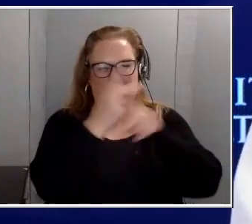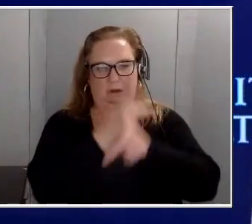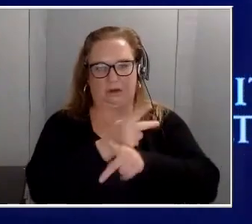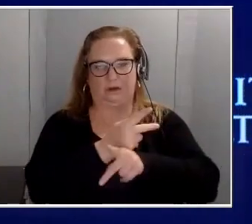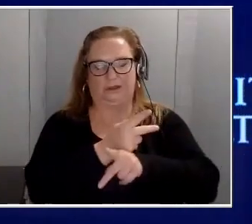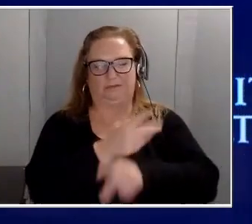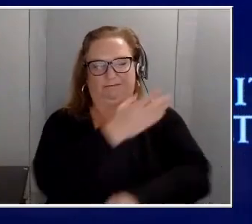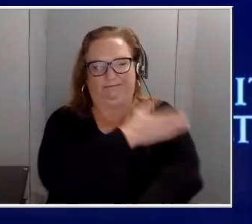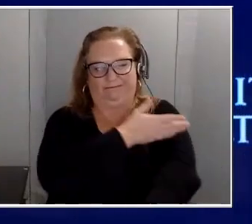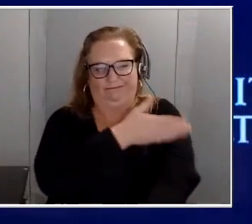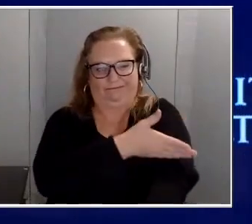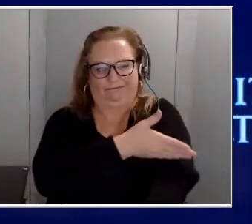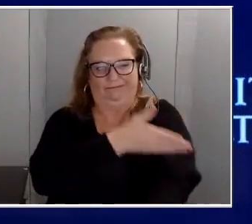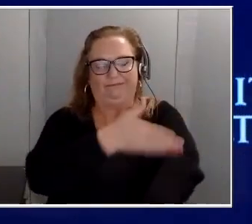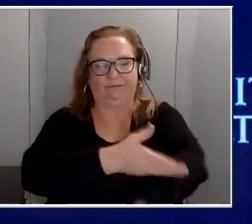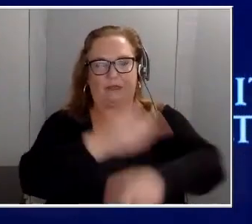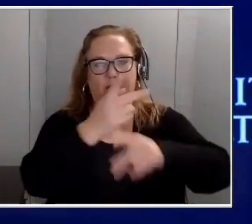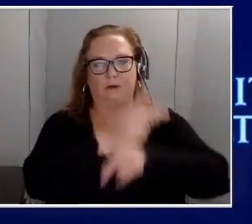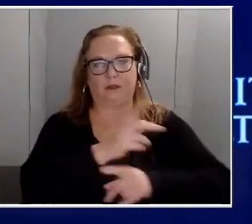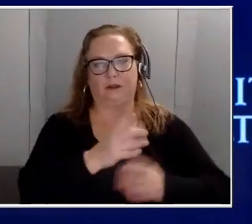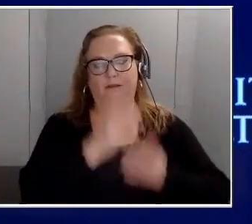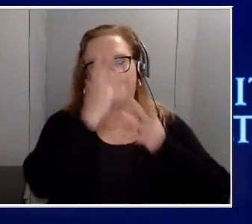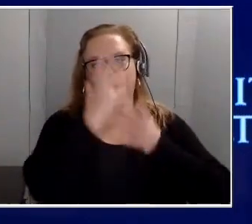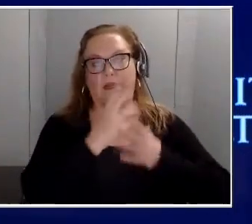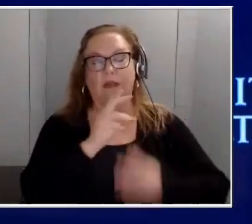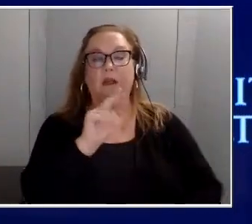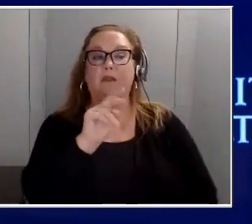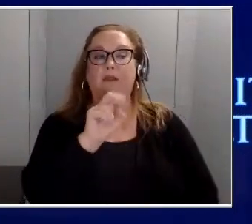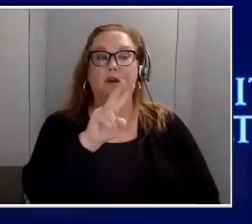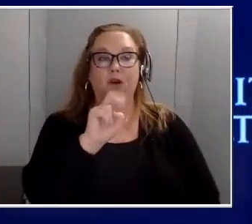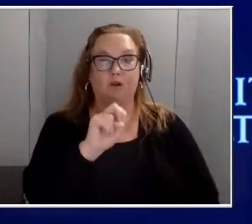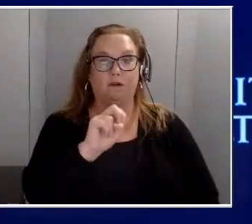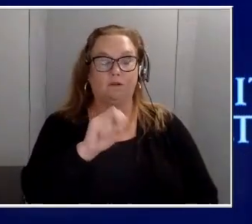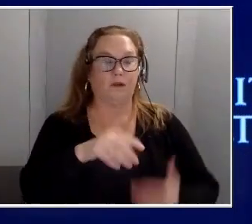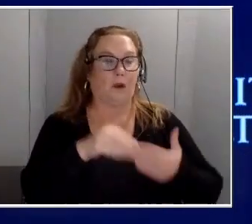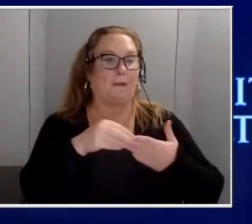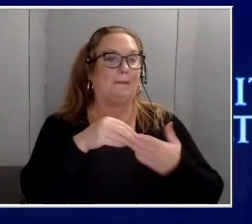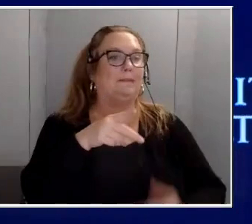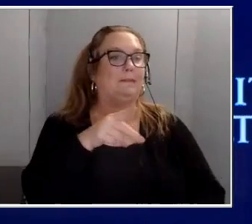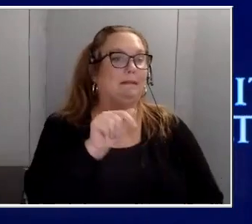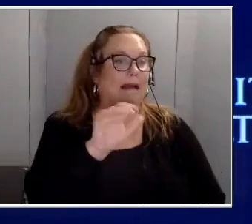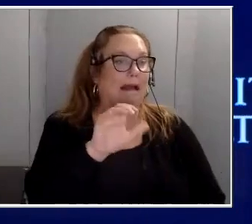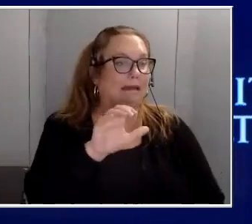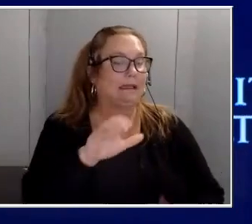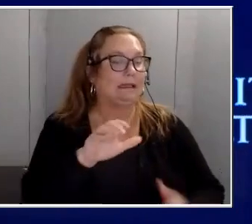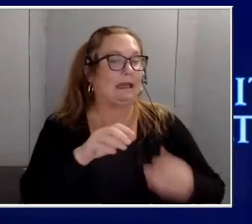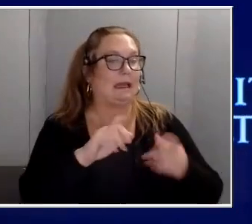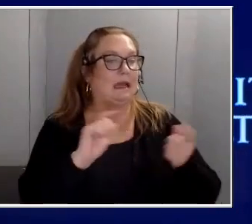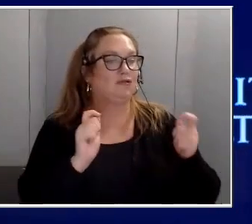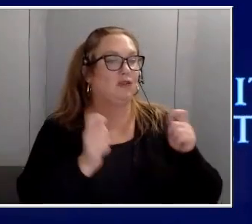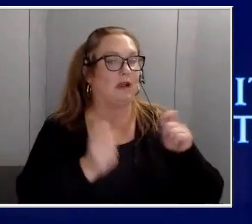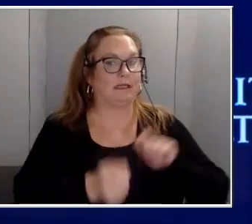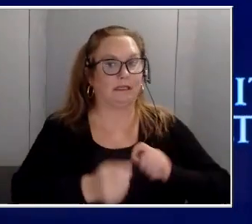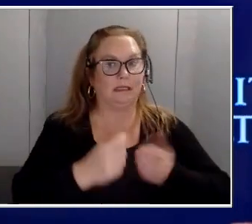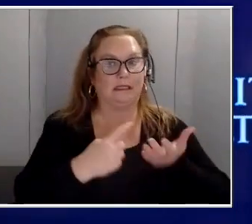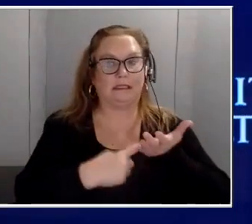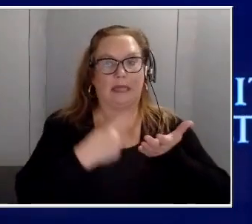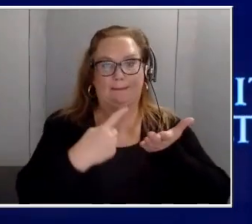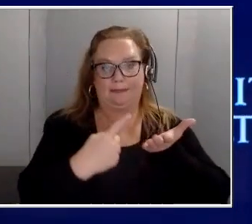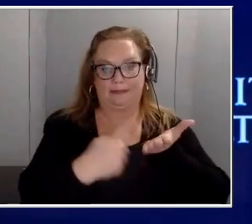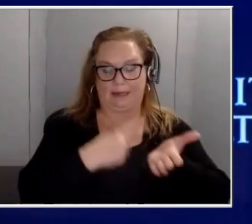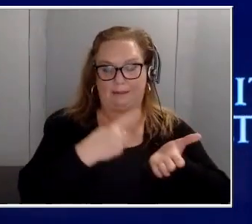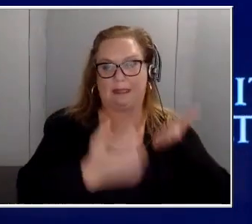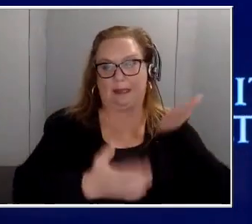unfortunately. There have been some cases, the nerves are very plastic and so they can adjust over time. So there are some times when maybe